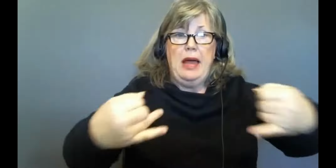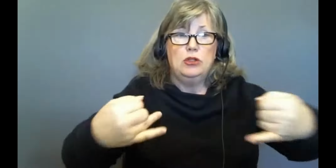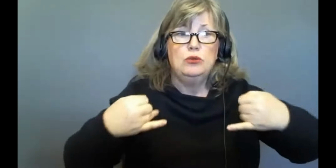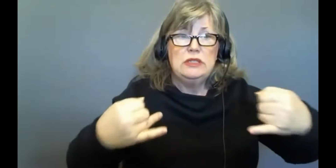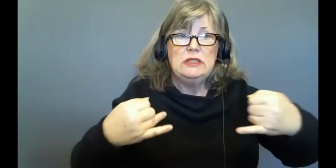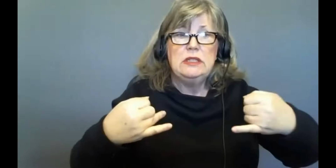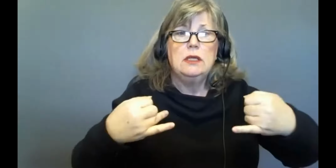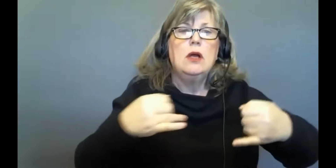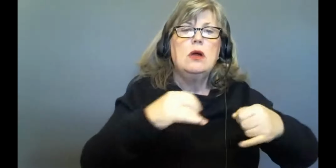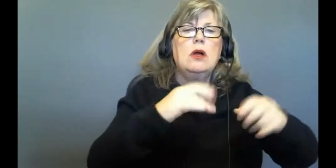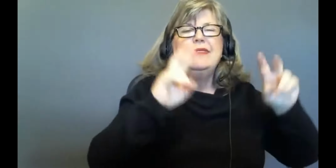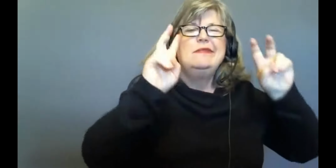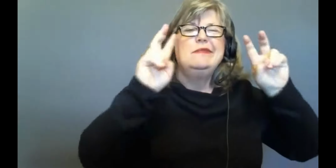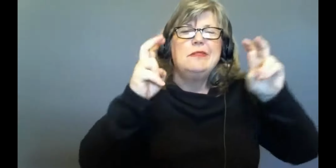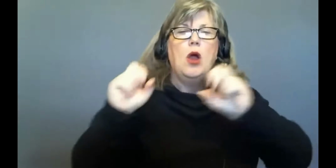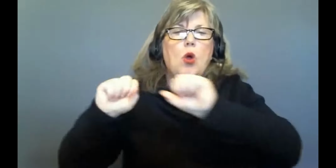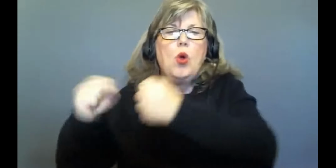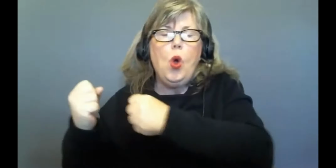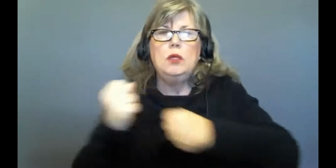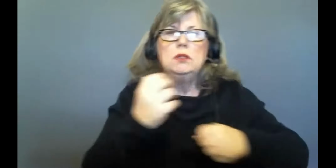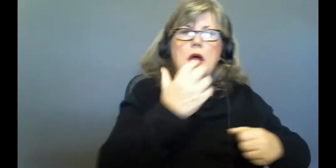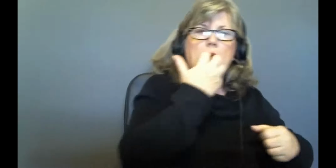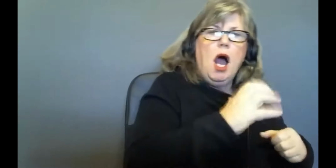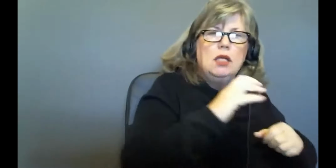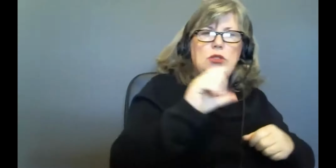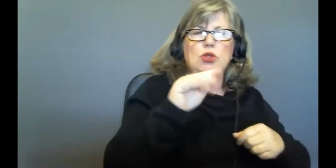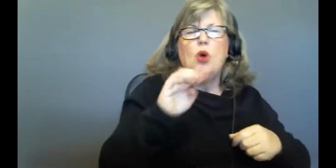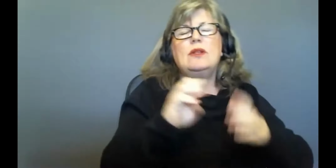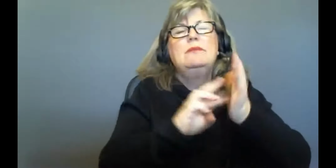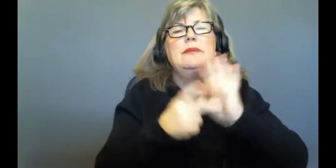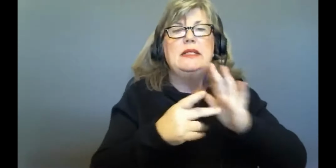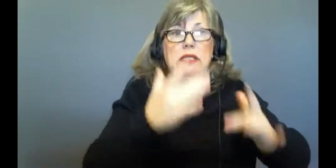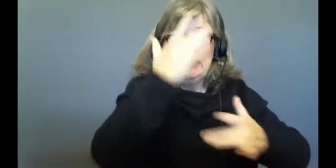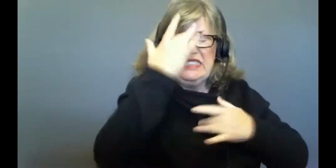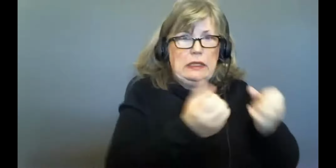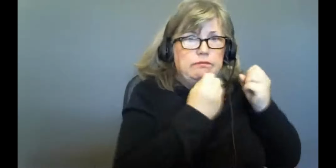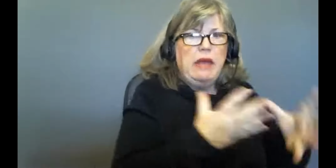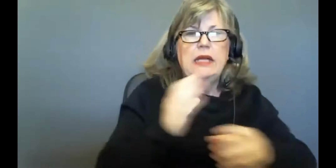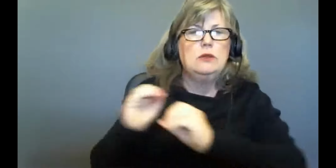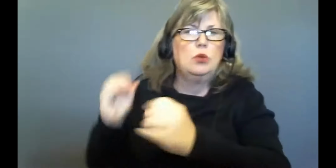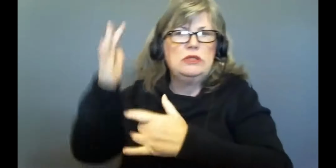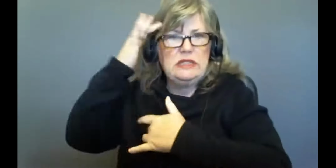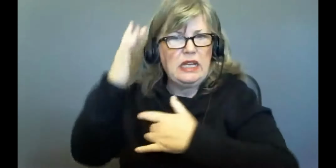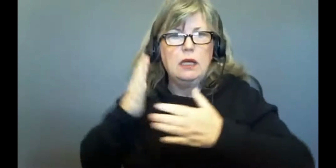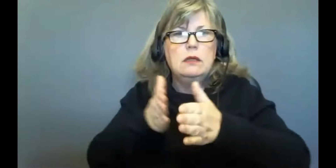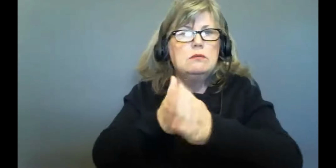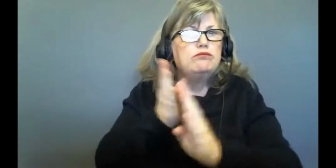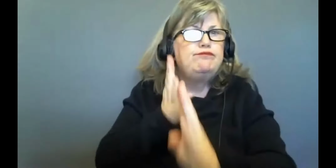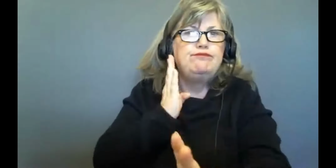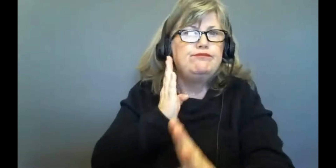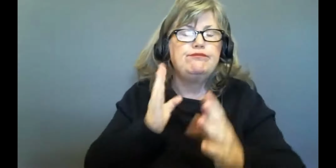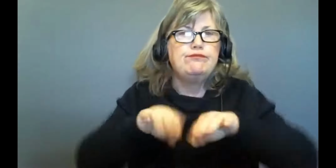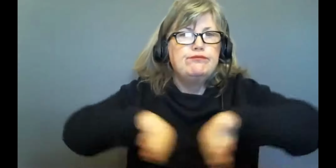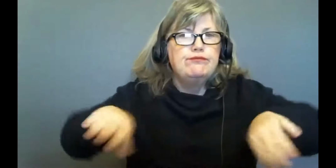hot zones, a lack of staffing and equipment, a suspension of medical